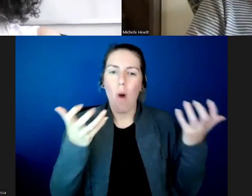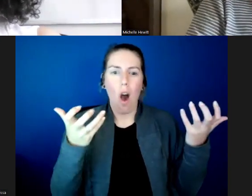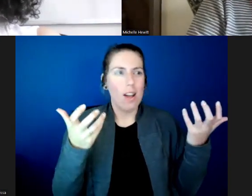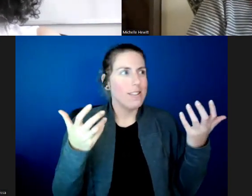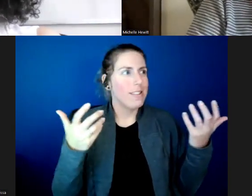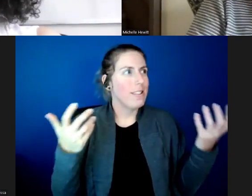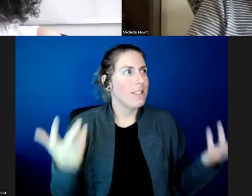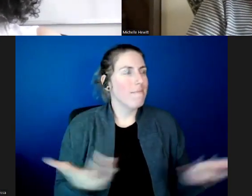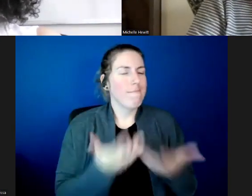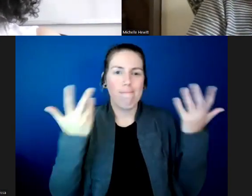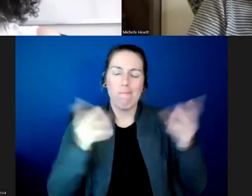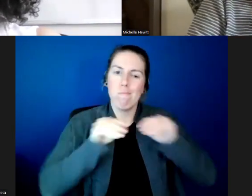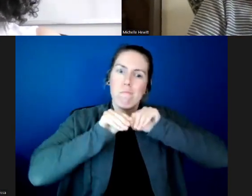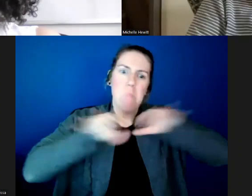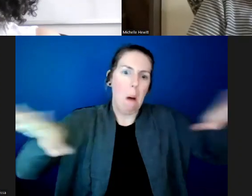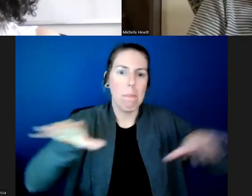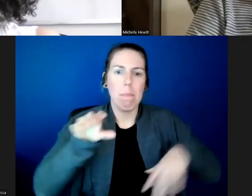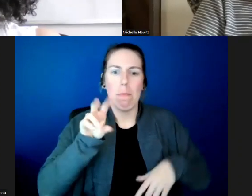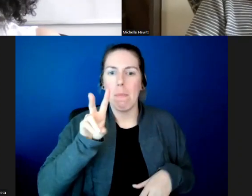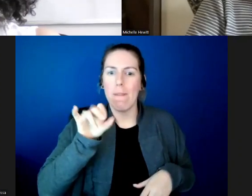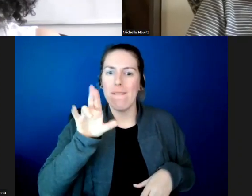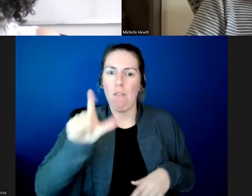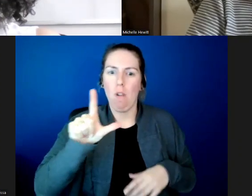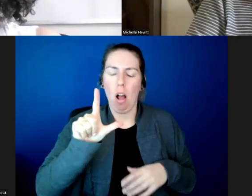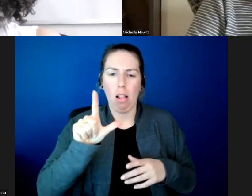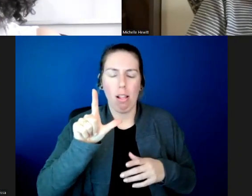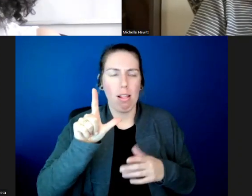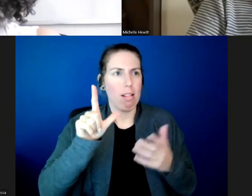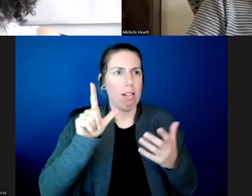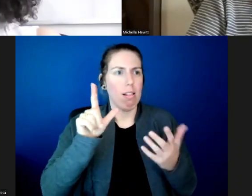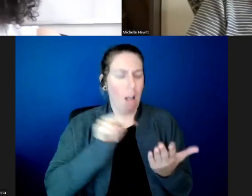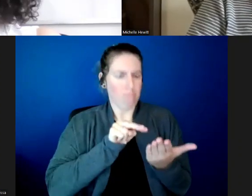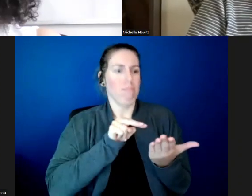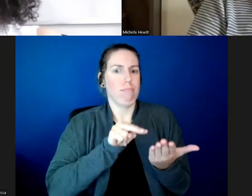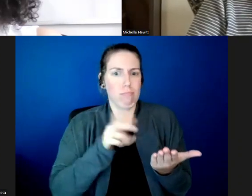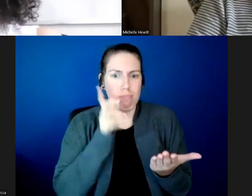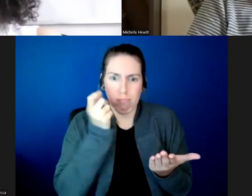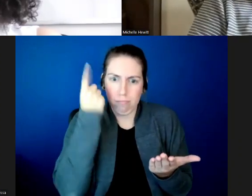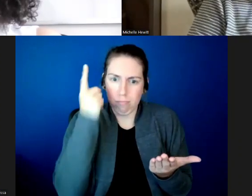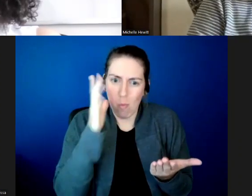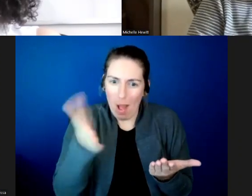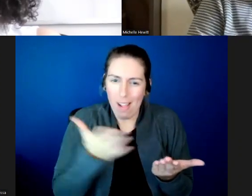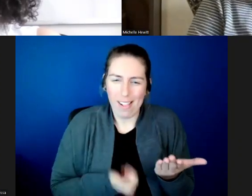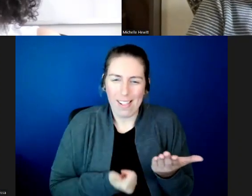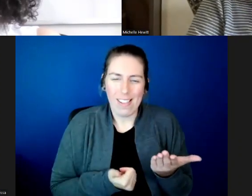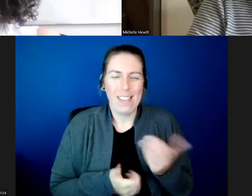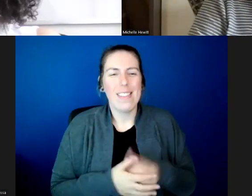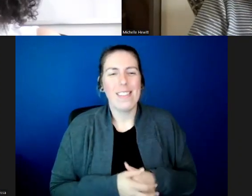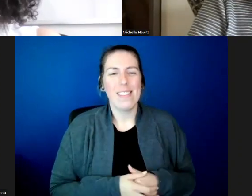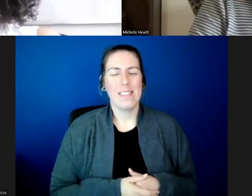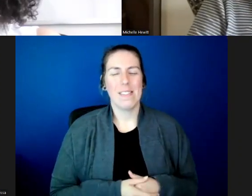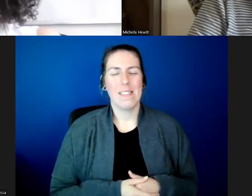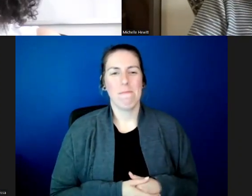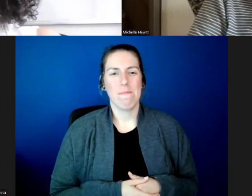know, and so we end up having to use these situations in ways